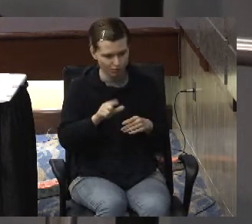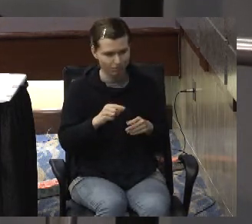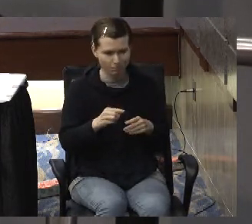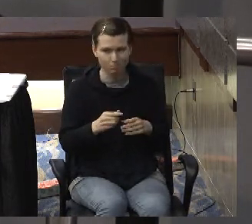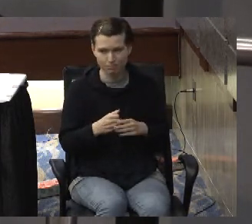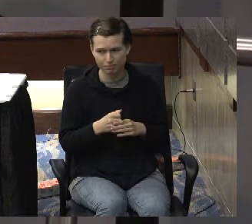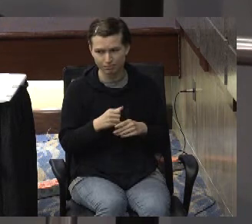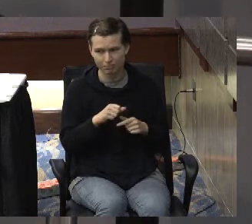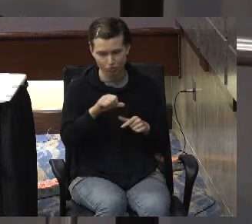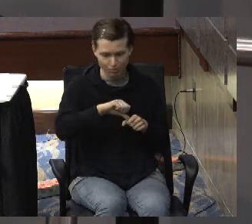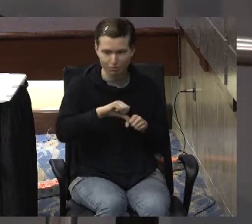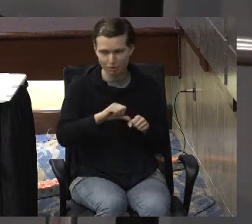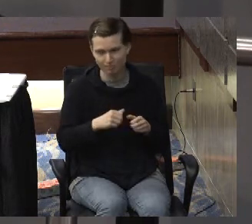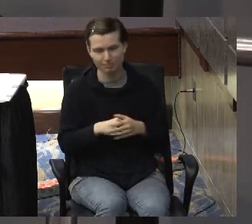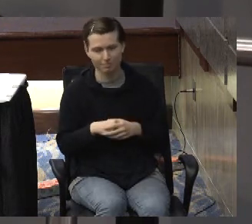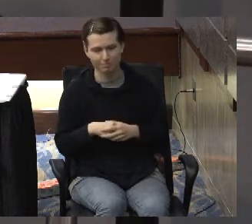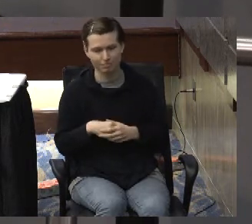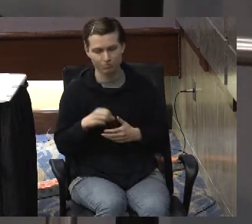Okay.